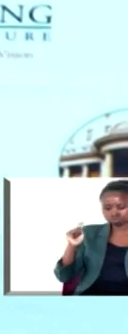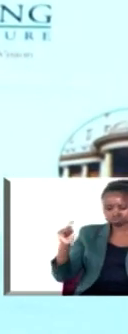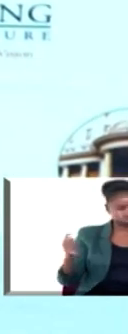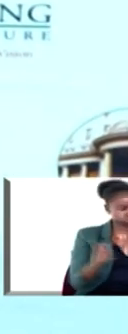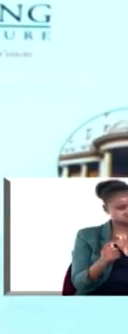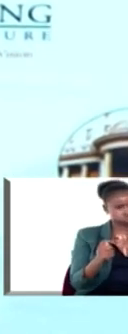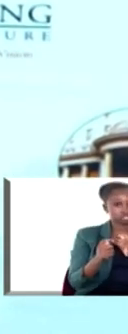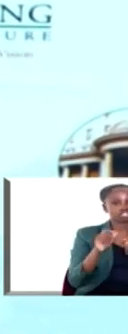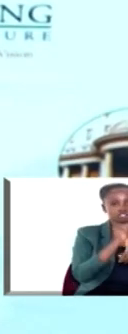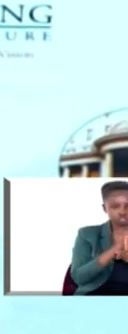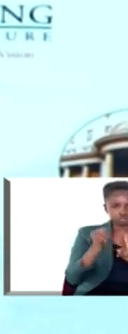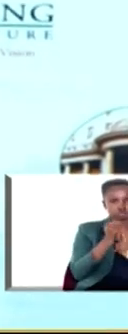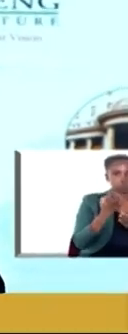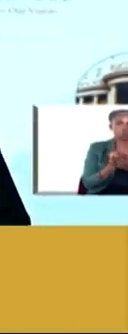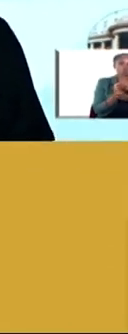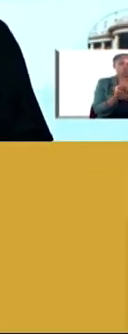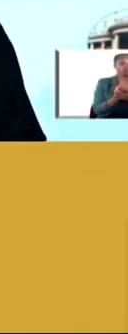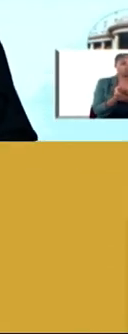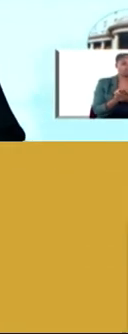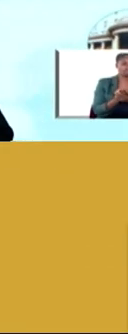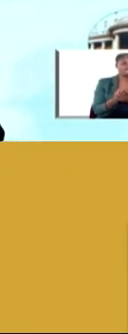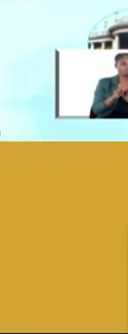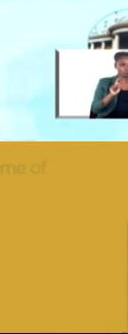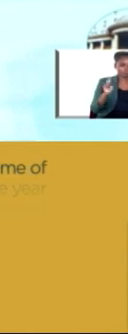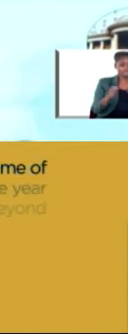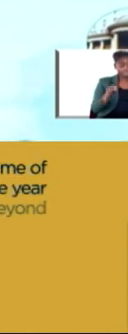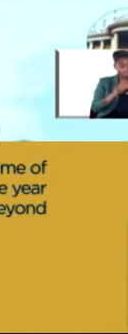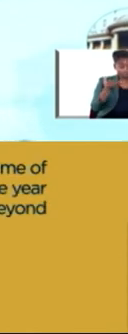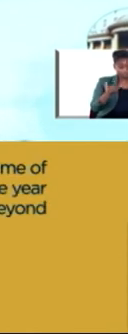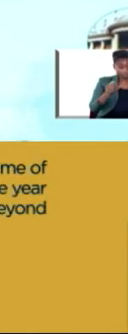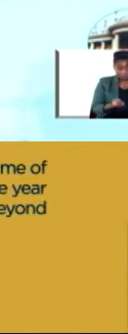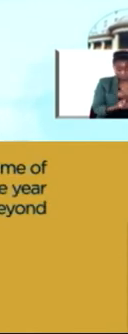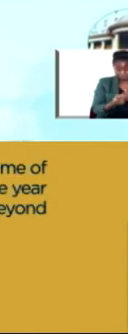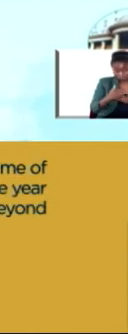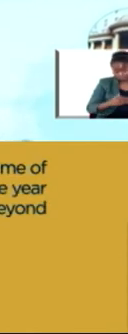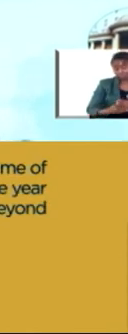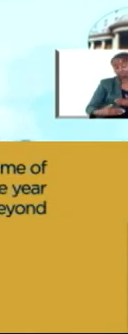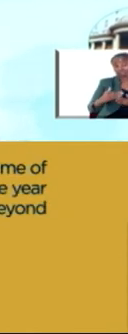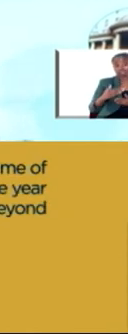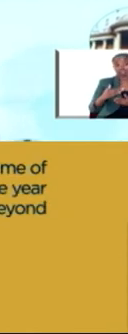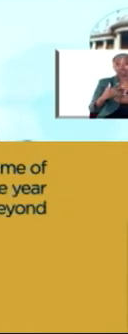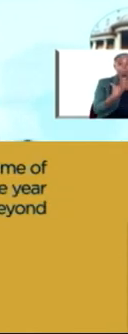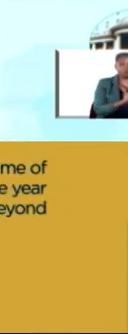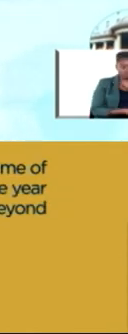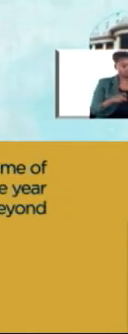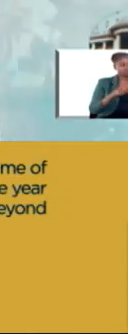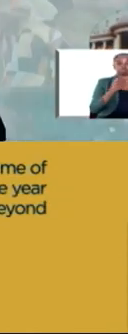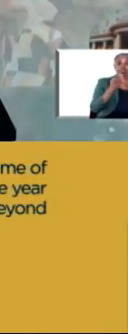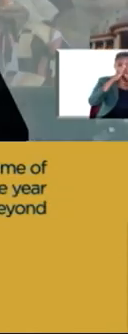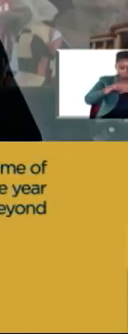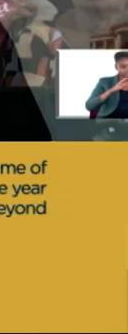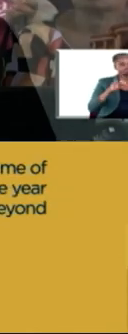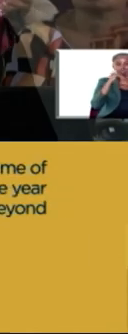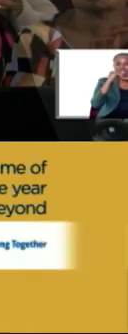socioeconomic transformation and the pathways from where we are today, poverty, unemployment, and